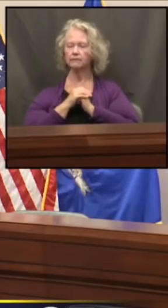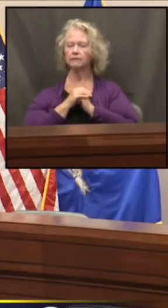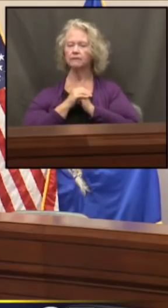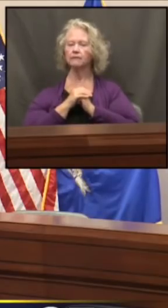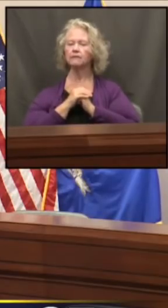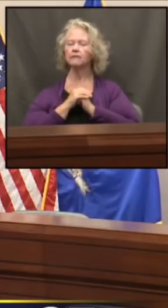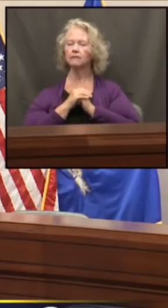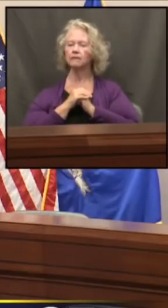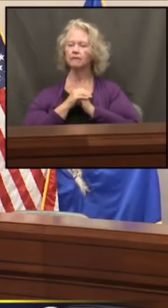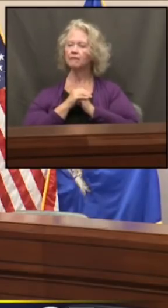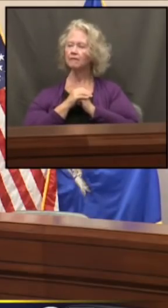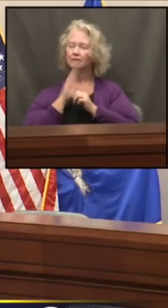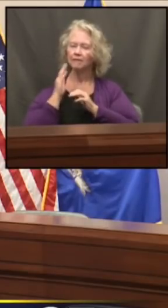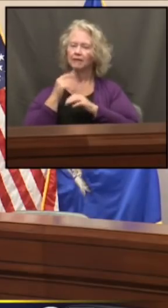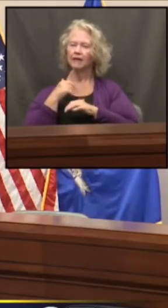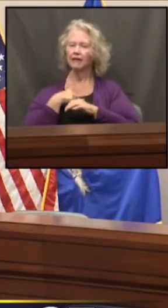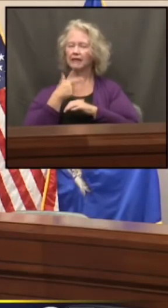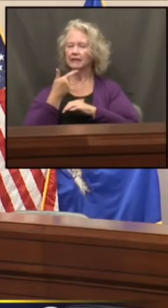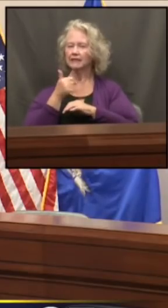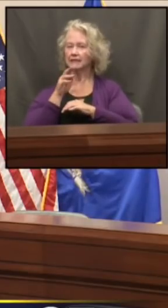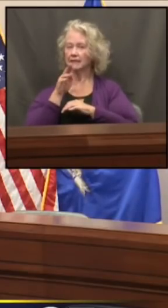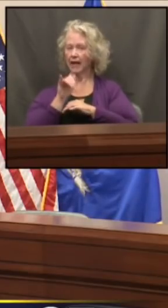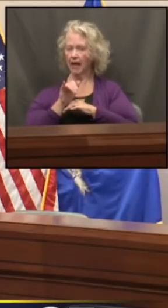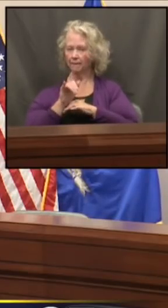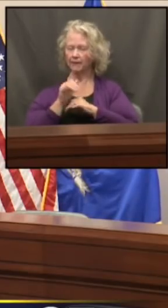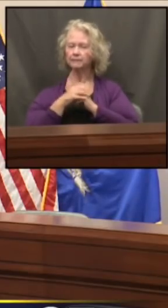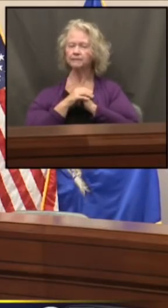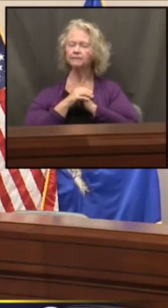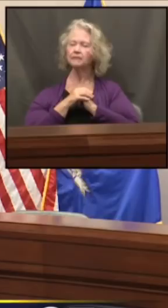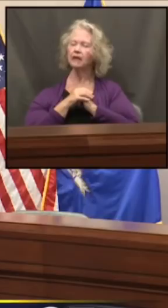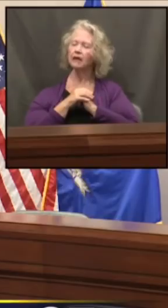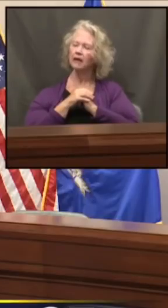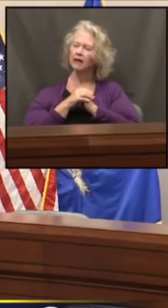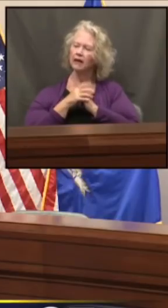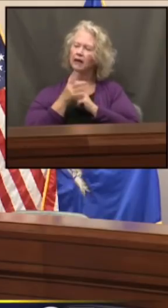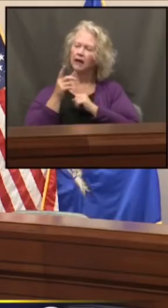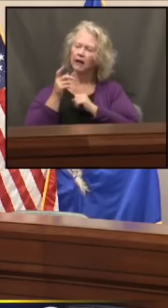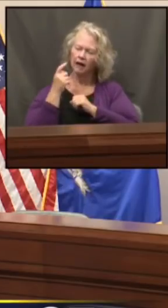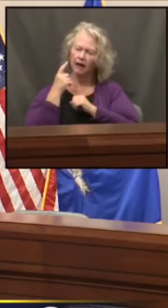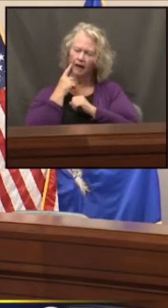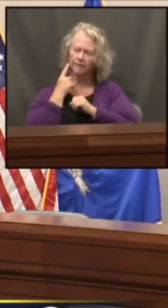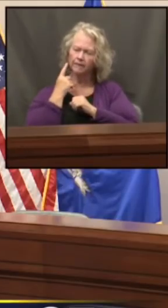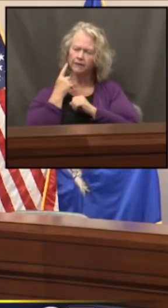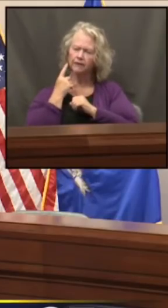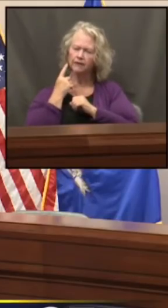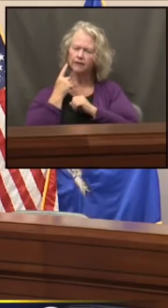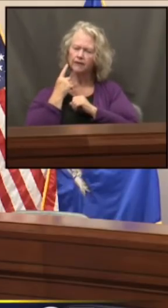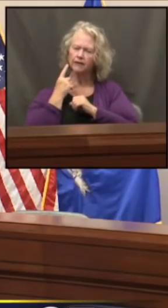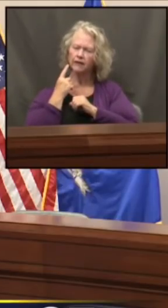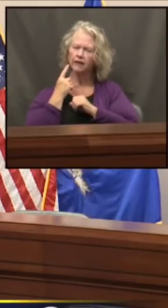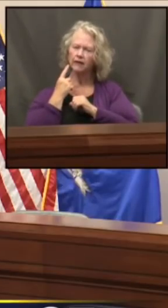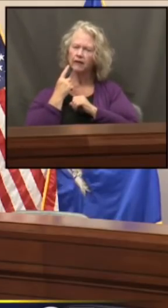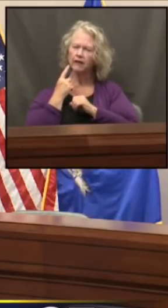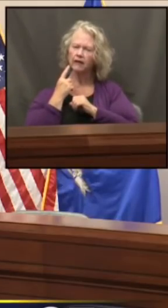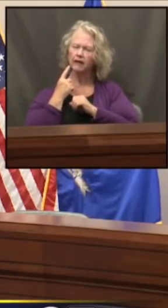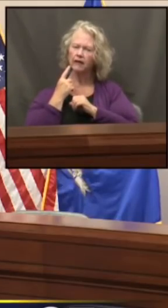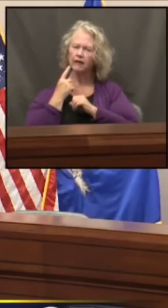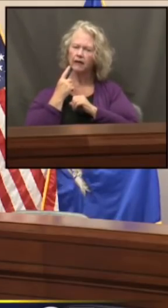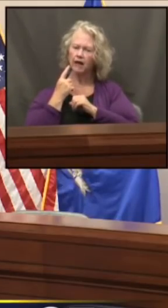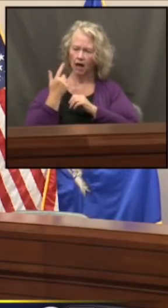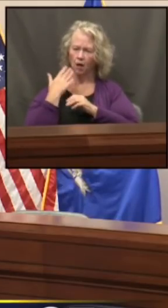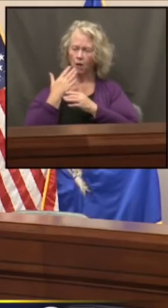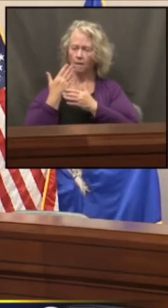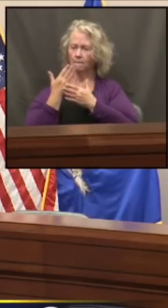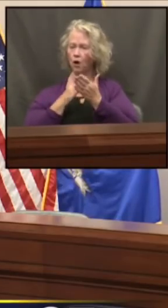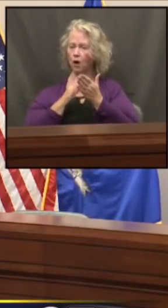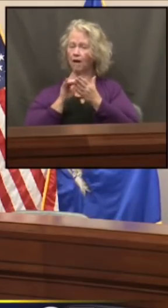Good afternoon. This is Gabby Molina with Fox 61. Governor, I know as part of the extension of your emergency powers, it would extend